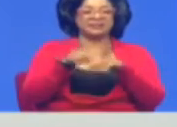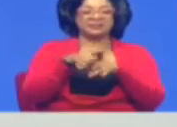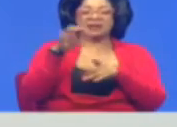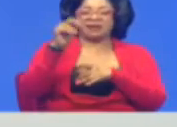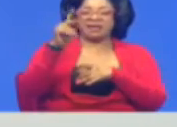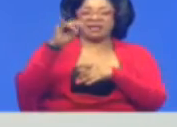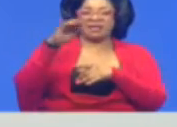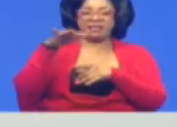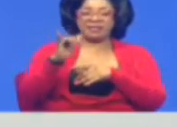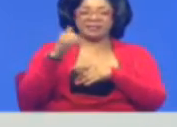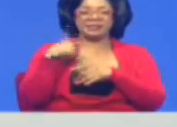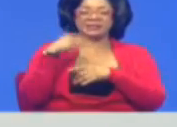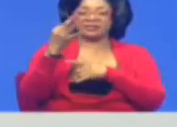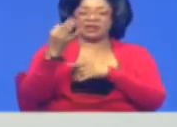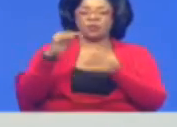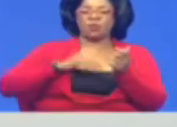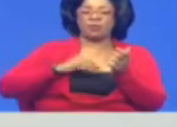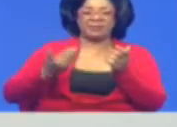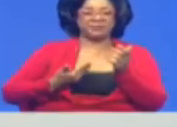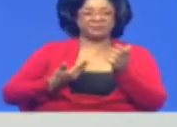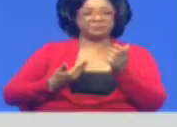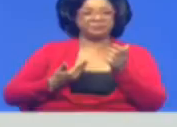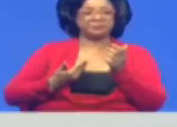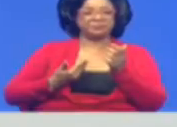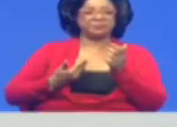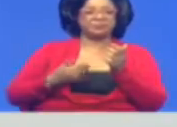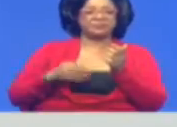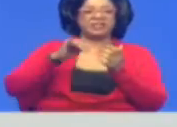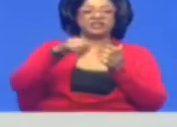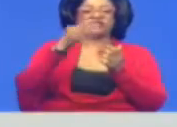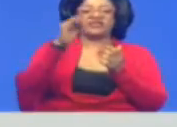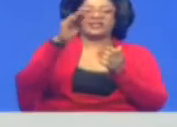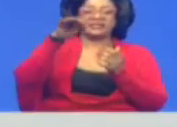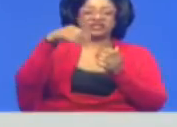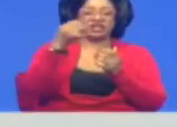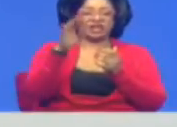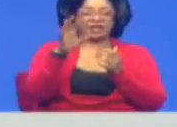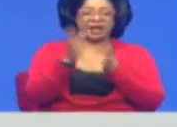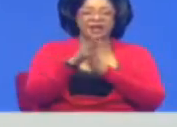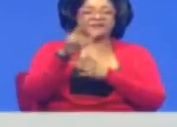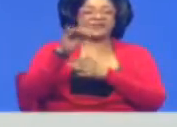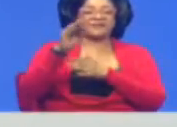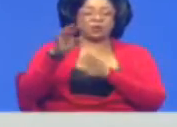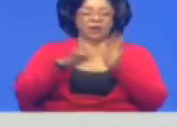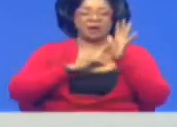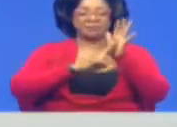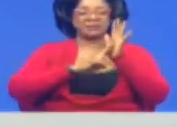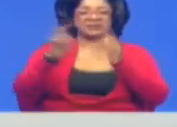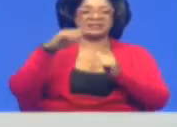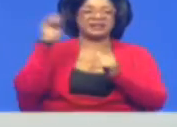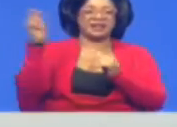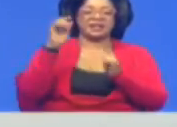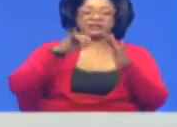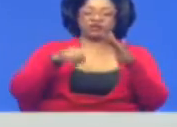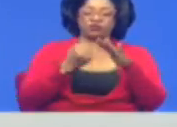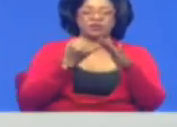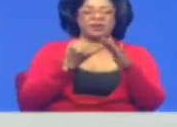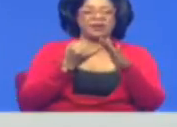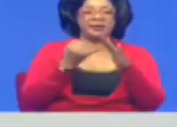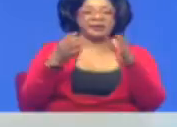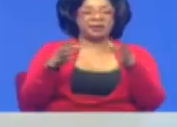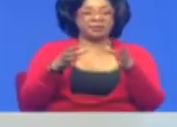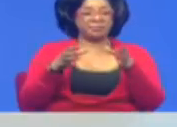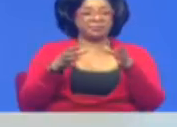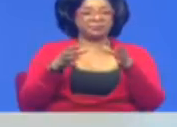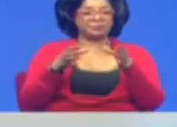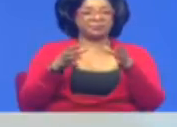place in the elite women's class. Josette Njeri and Vivian Hiller will represent Kenya in the junior elite class. The team